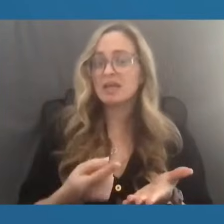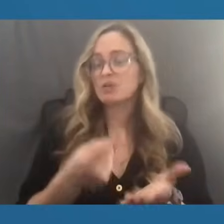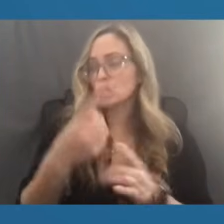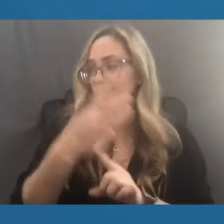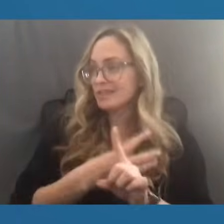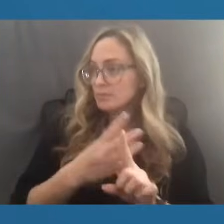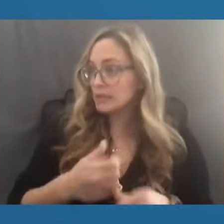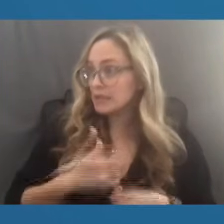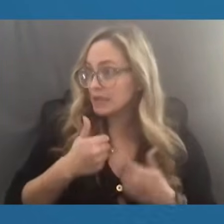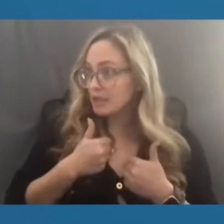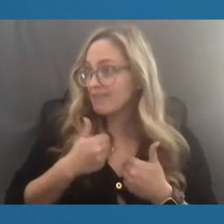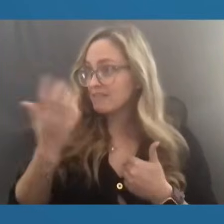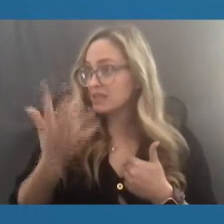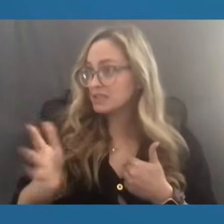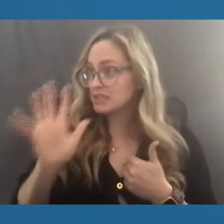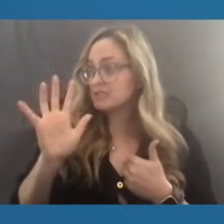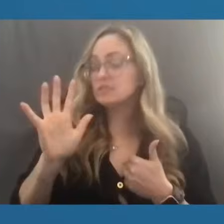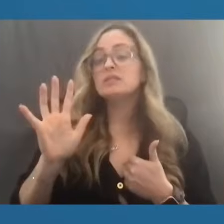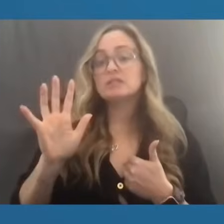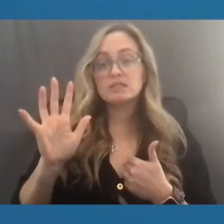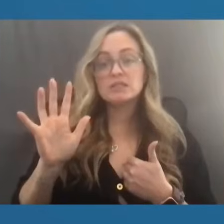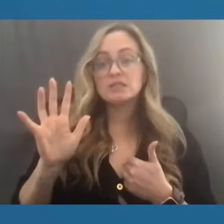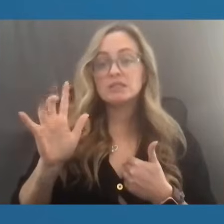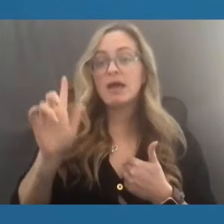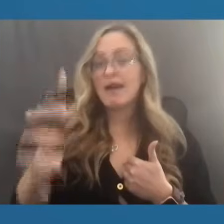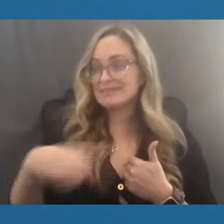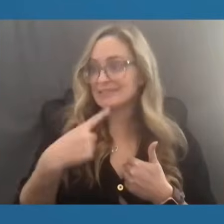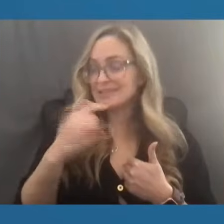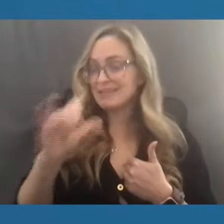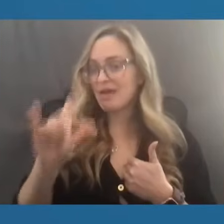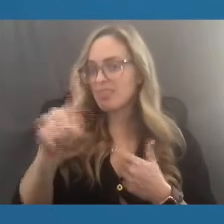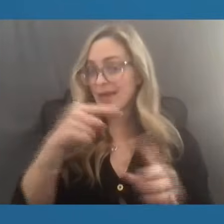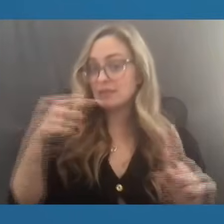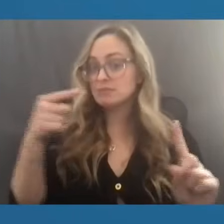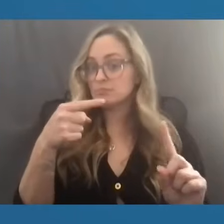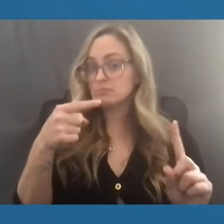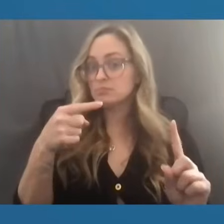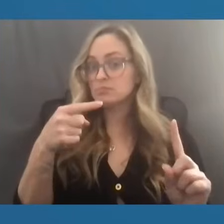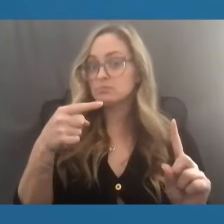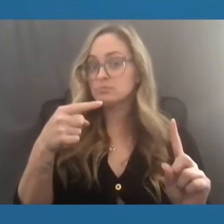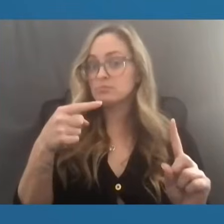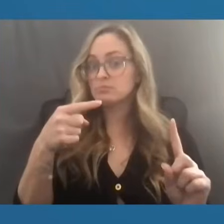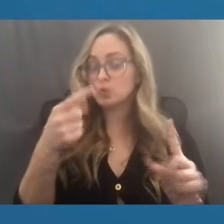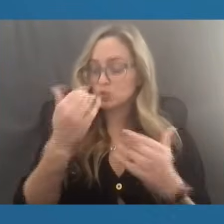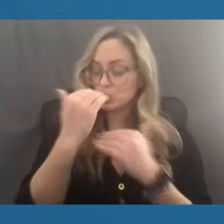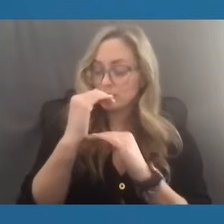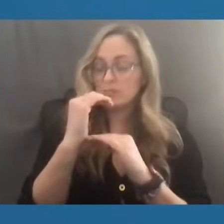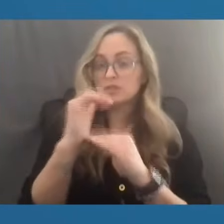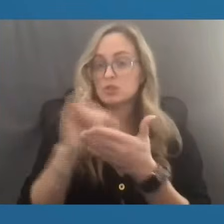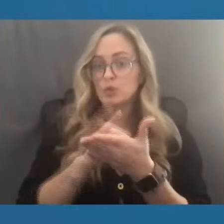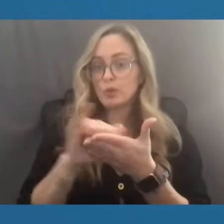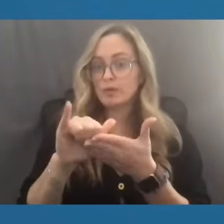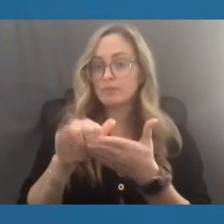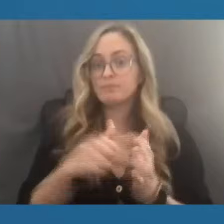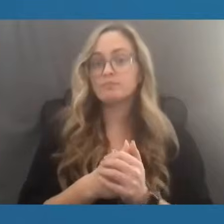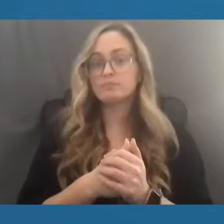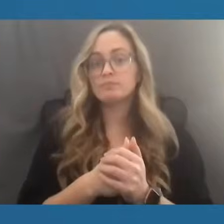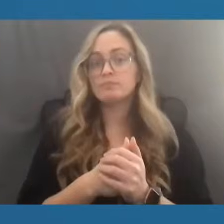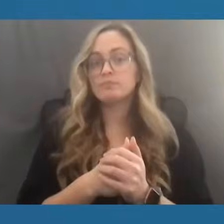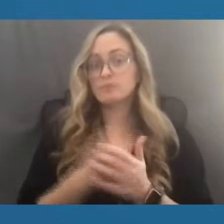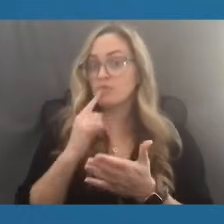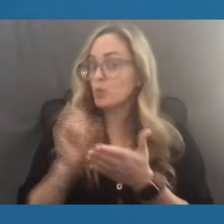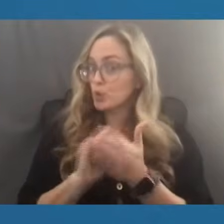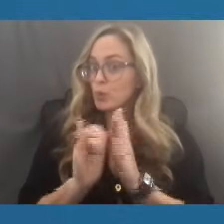live and that is it. That is what we're saying is one of the guardrails here in the state of New York. And this is for New